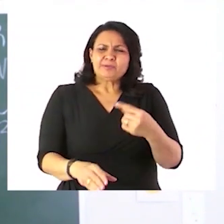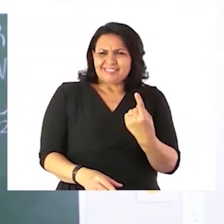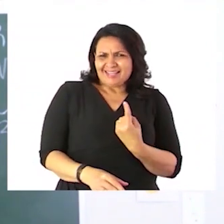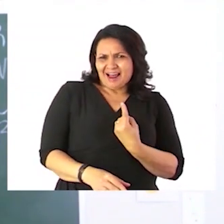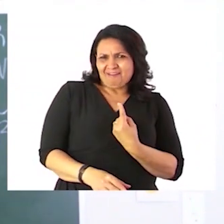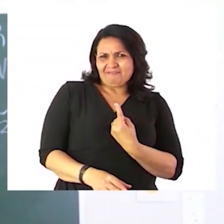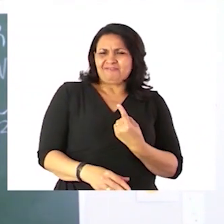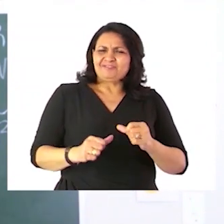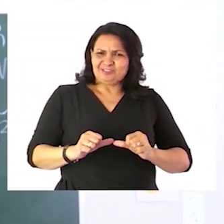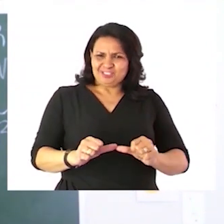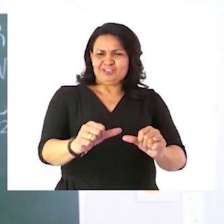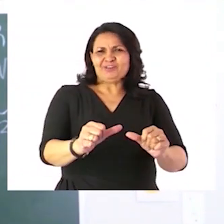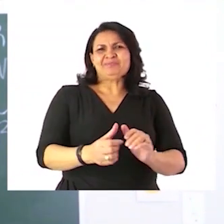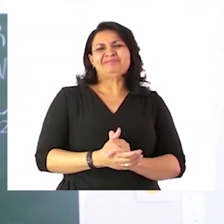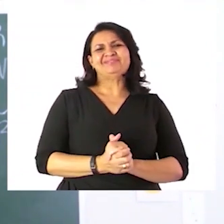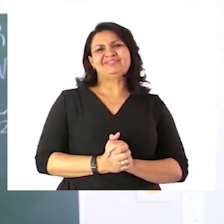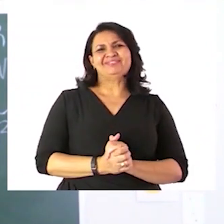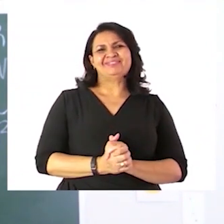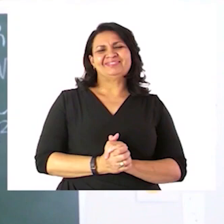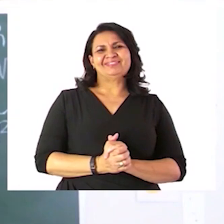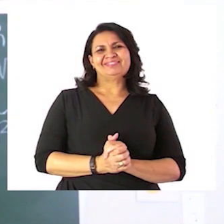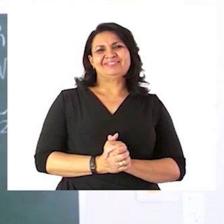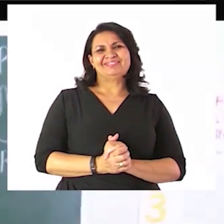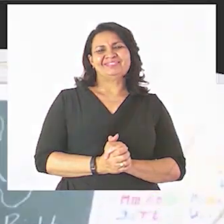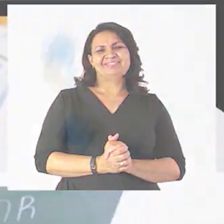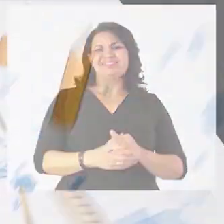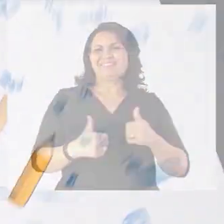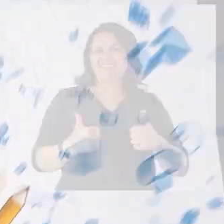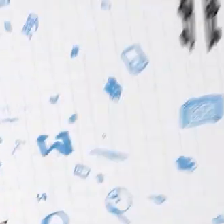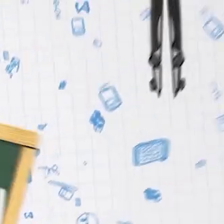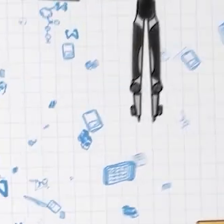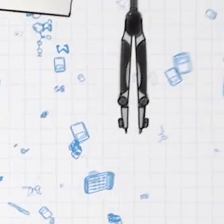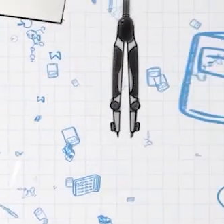I know you can do it. Well done.